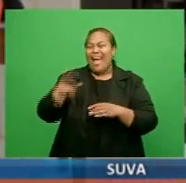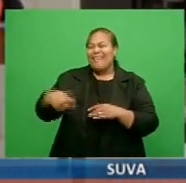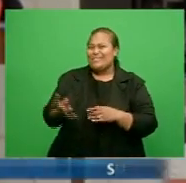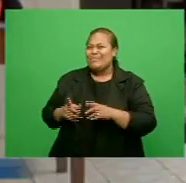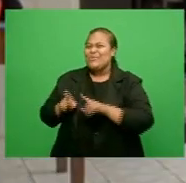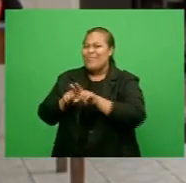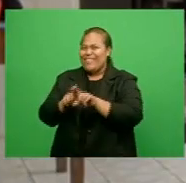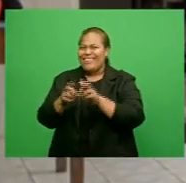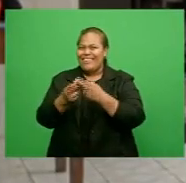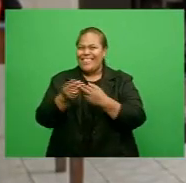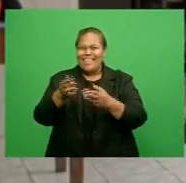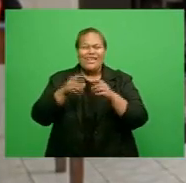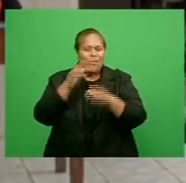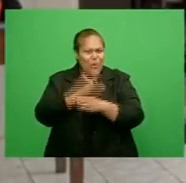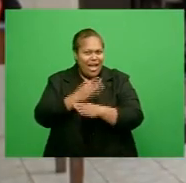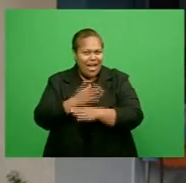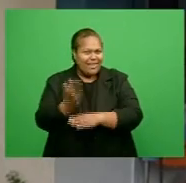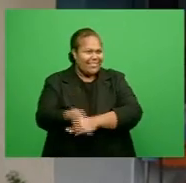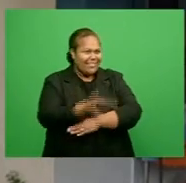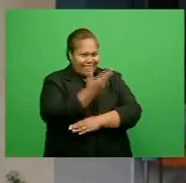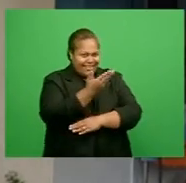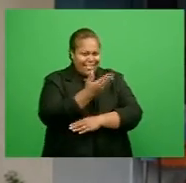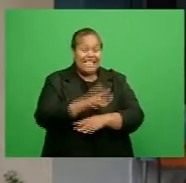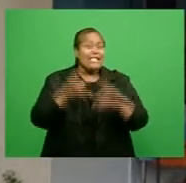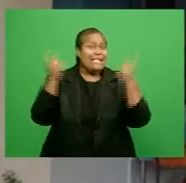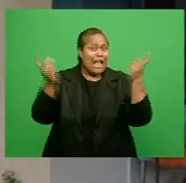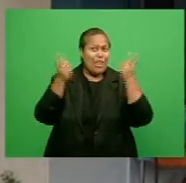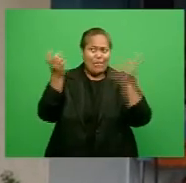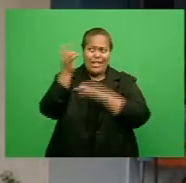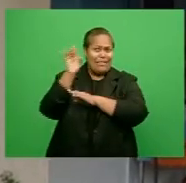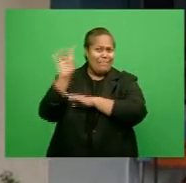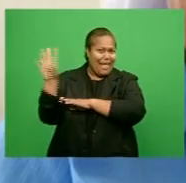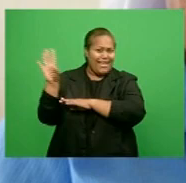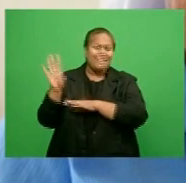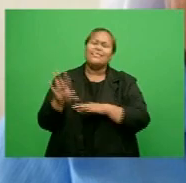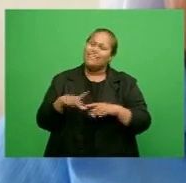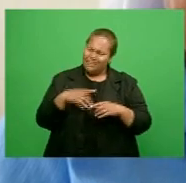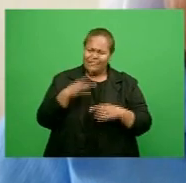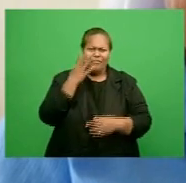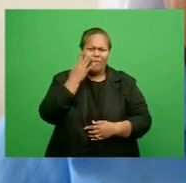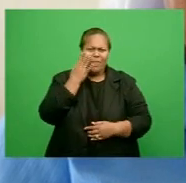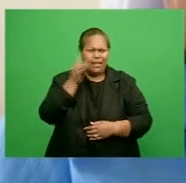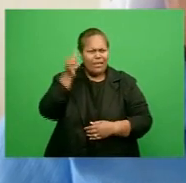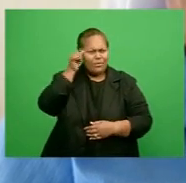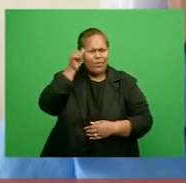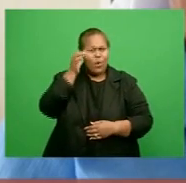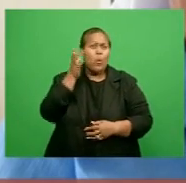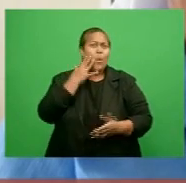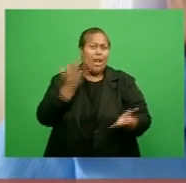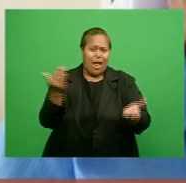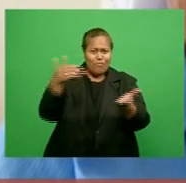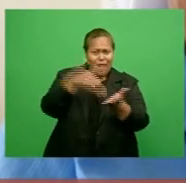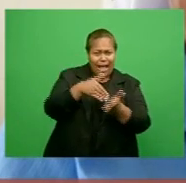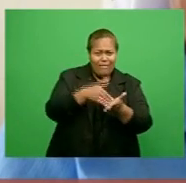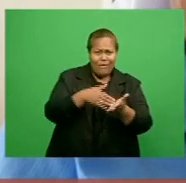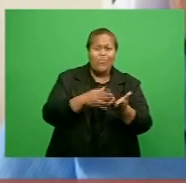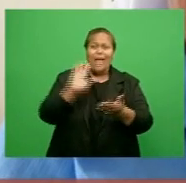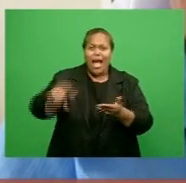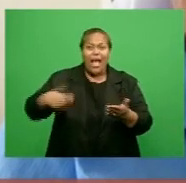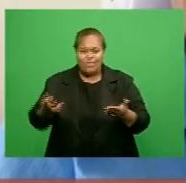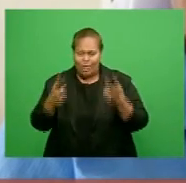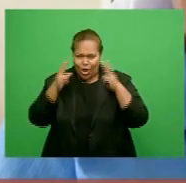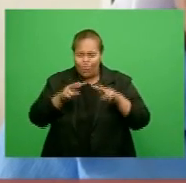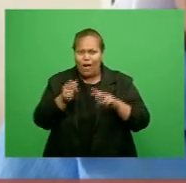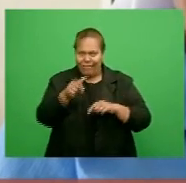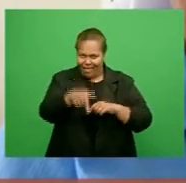the independence is something she has been familiar with. When she arrived there with her husband, they were looking after the home that time.